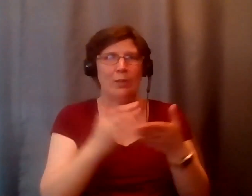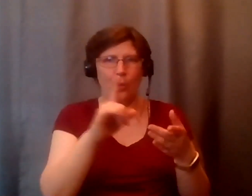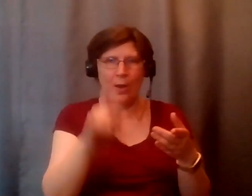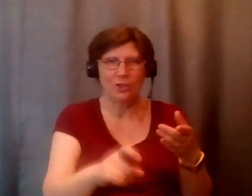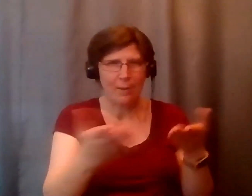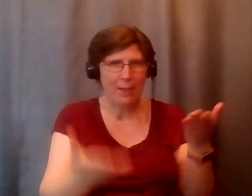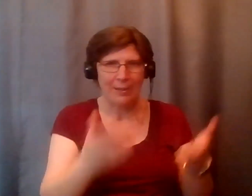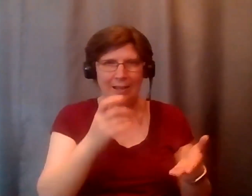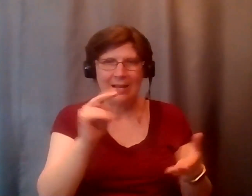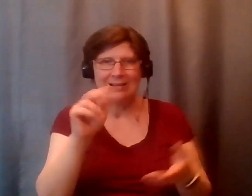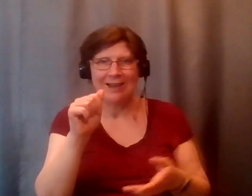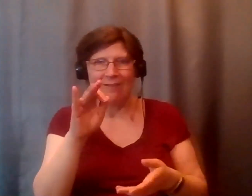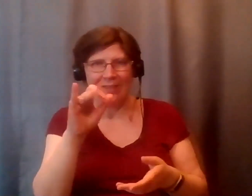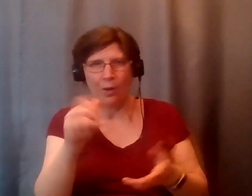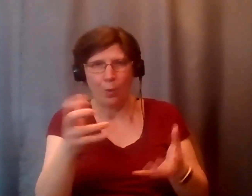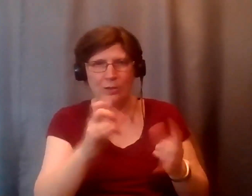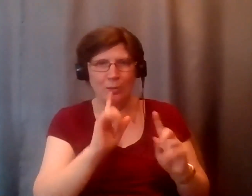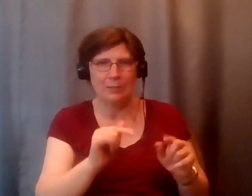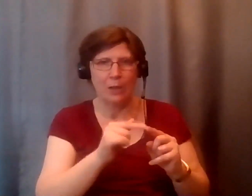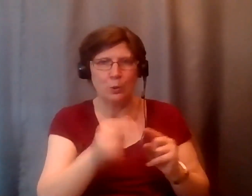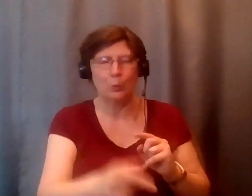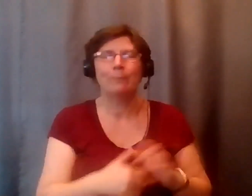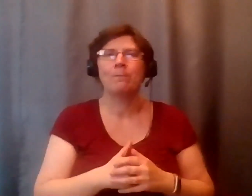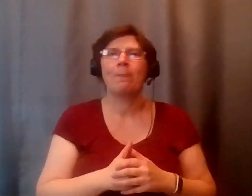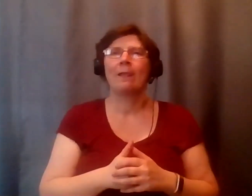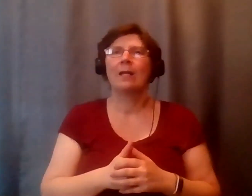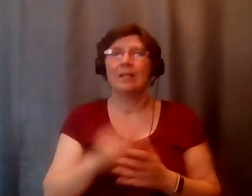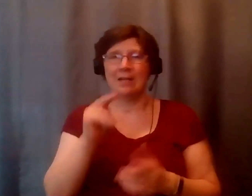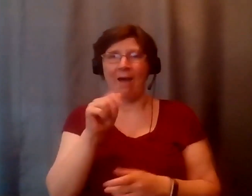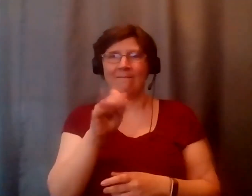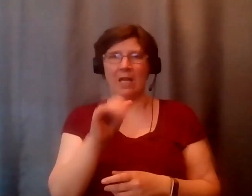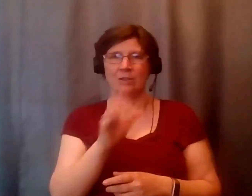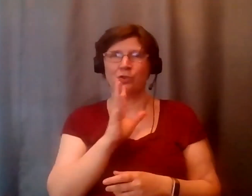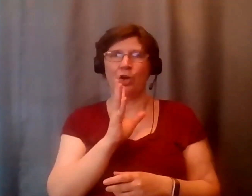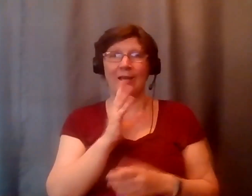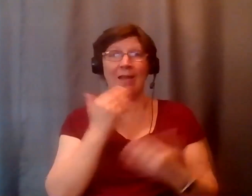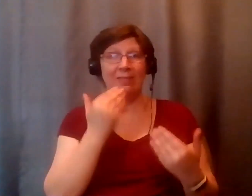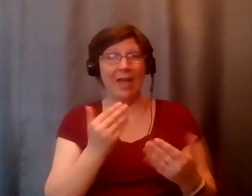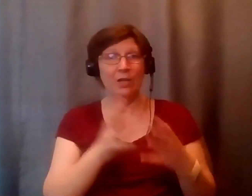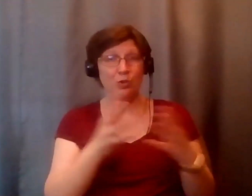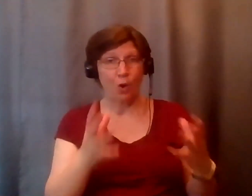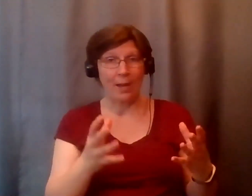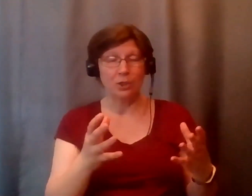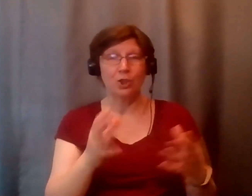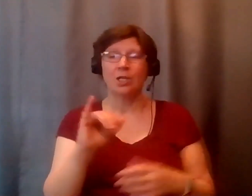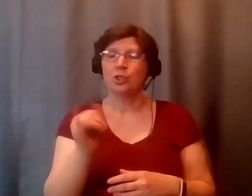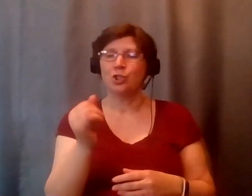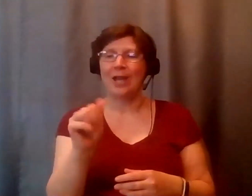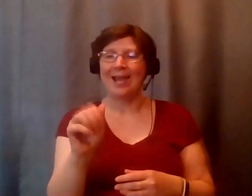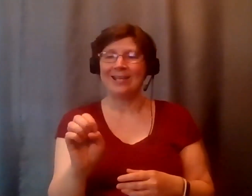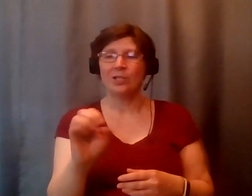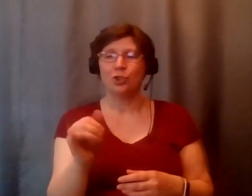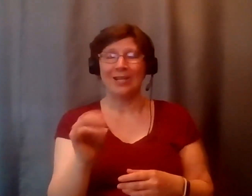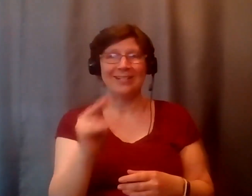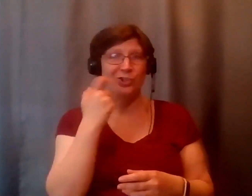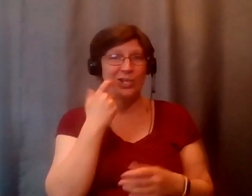maybe Nafia wants to respond to. Yes. So thank you so much, Jayjen. Excuse me, Jayjen just asked,